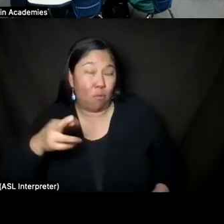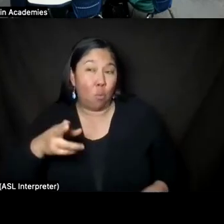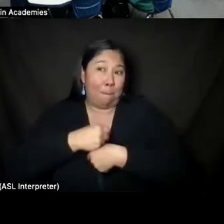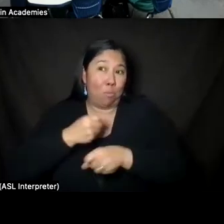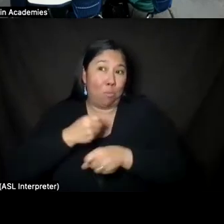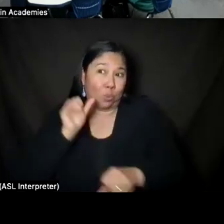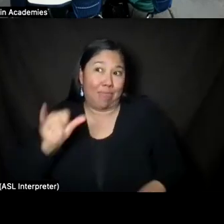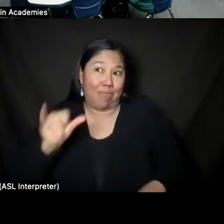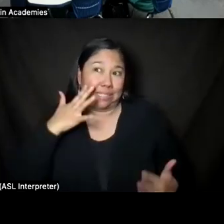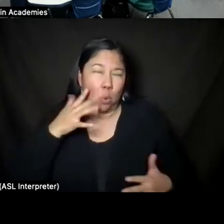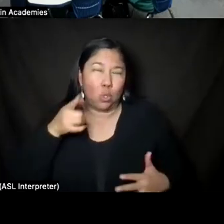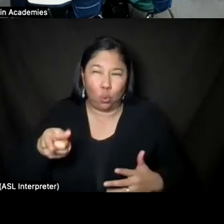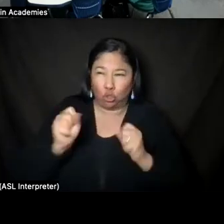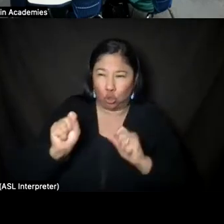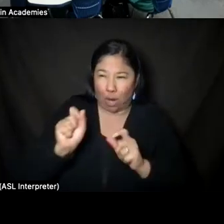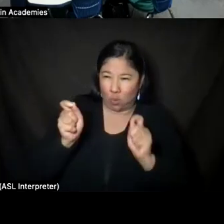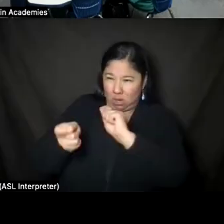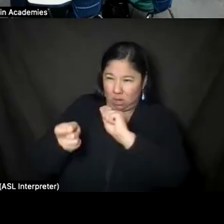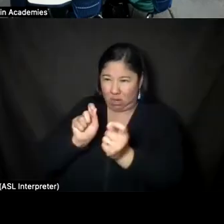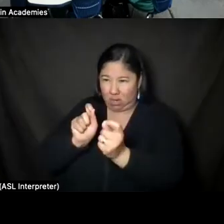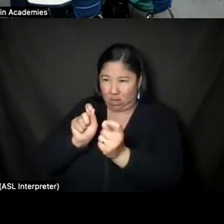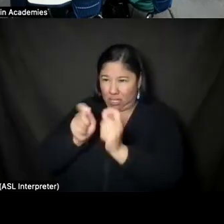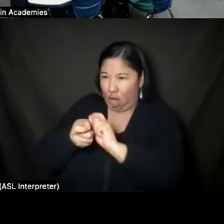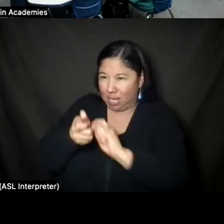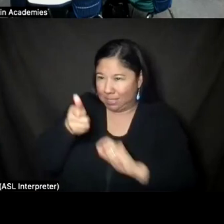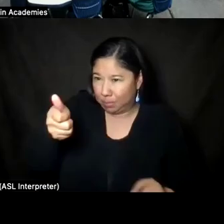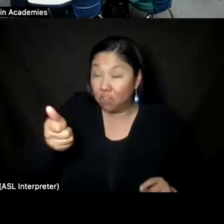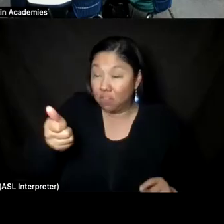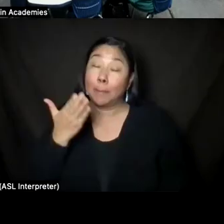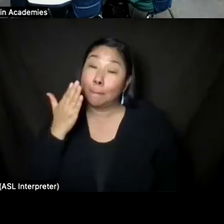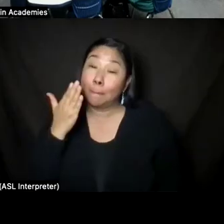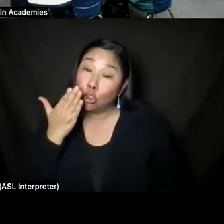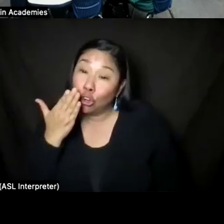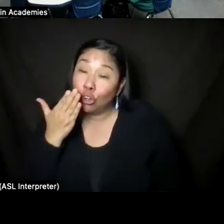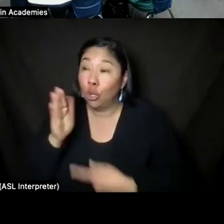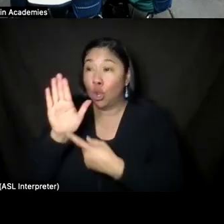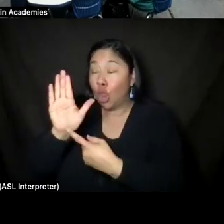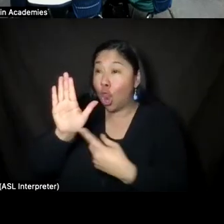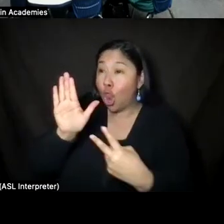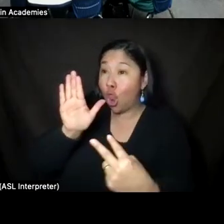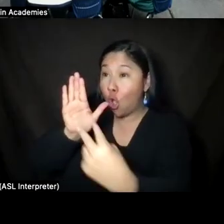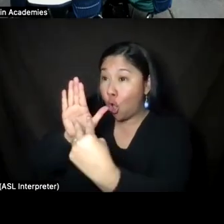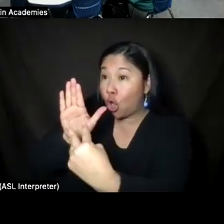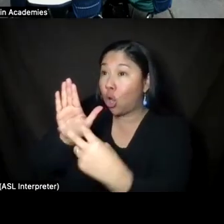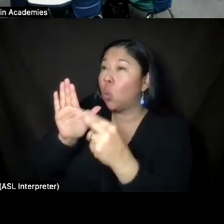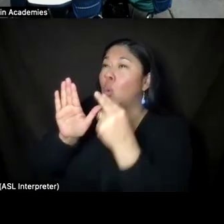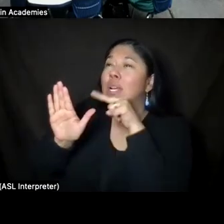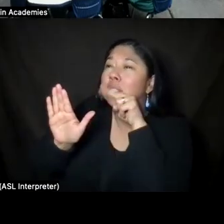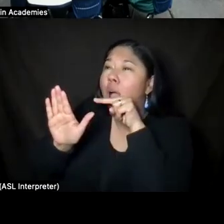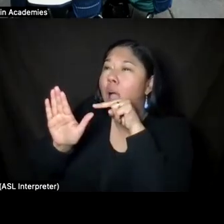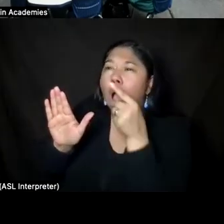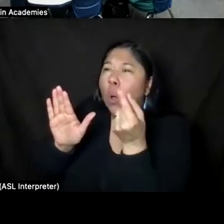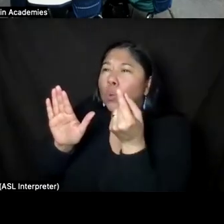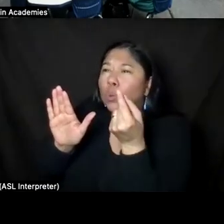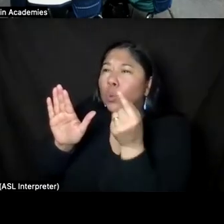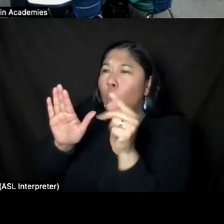can kind of try and adjust them like that too. You can even get a mirror and say, hey, look at your tongue. Where's your tongue supposed to be? Like sometimes that's